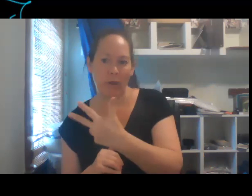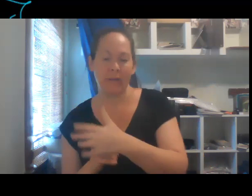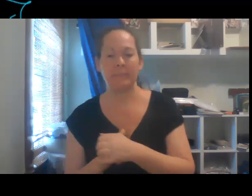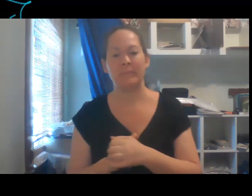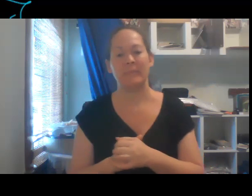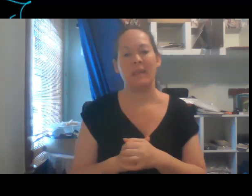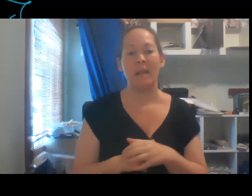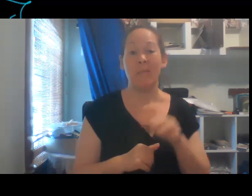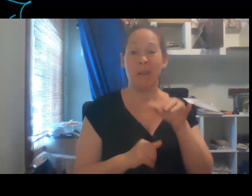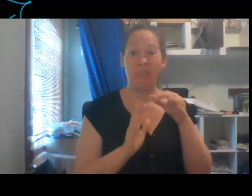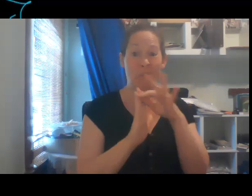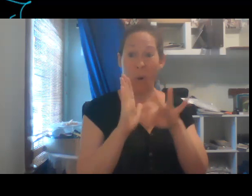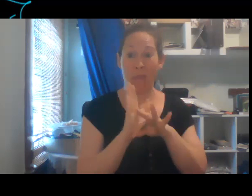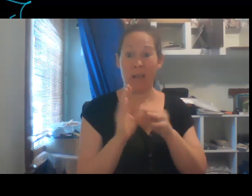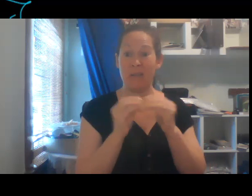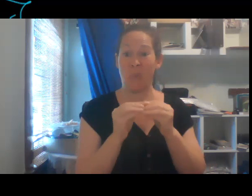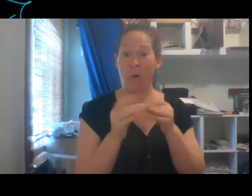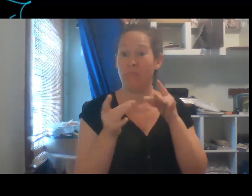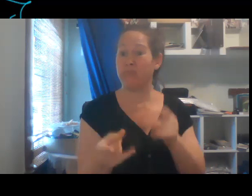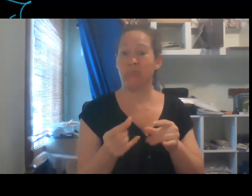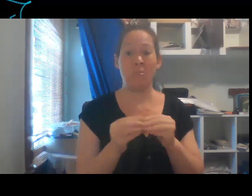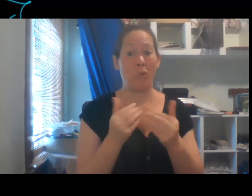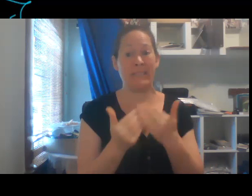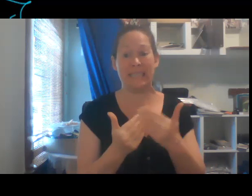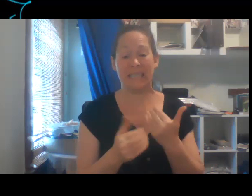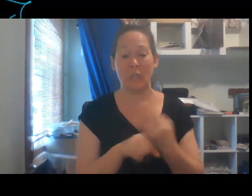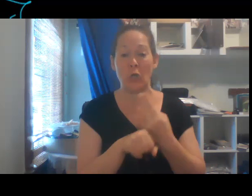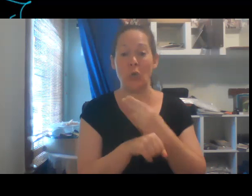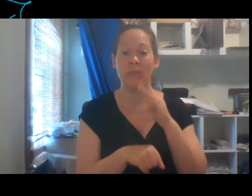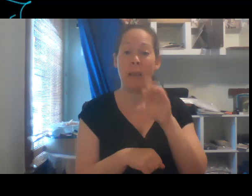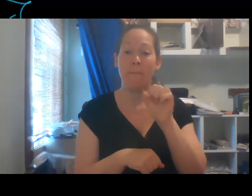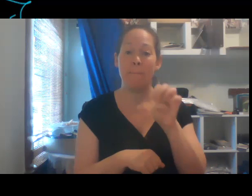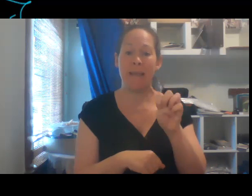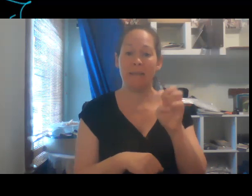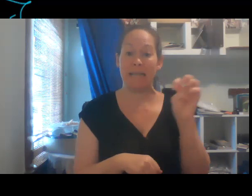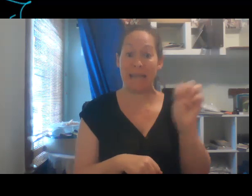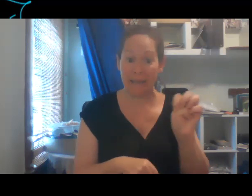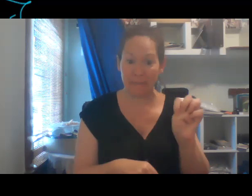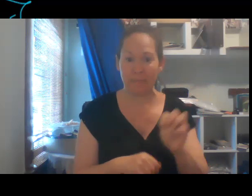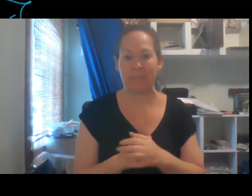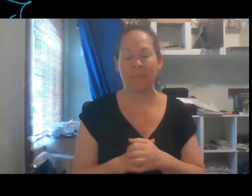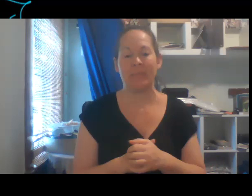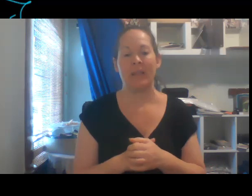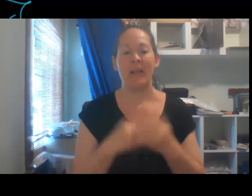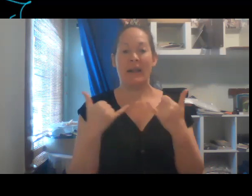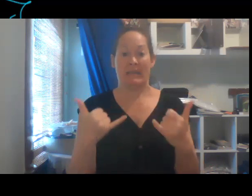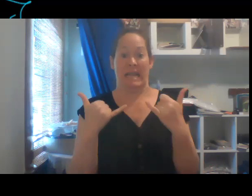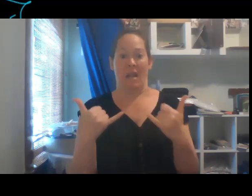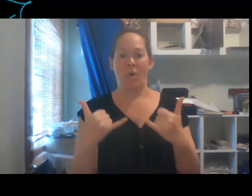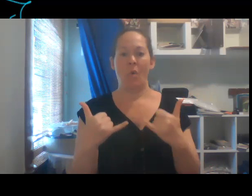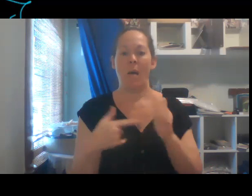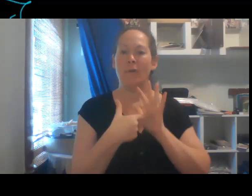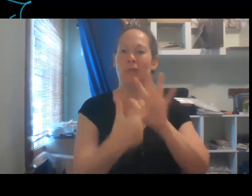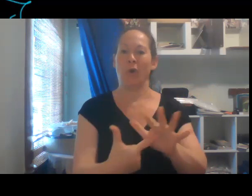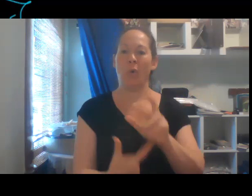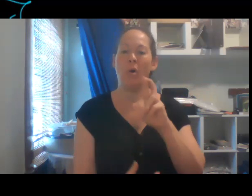more efficient to just turn everything into base E. All right, I'm gonna do a radioactive decay because